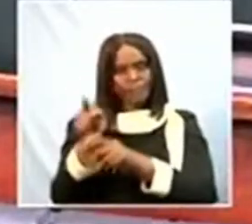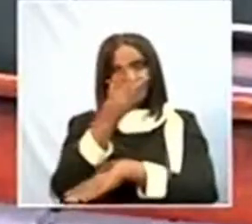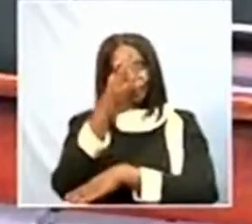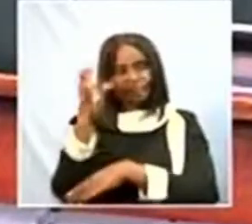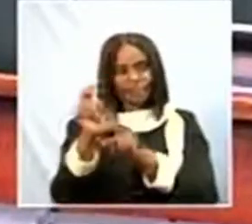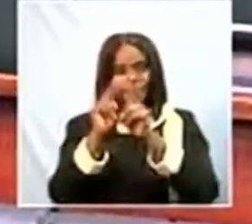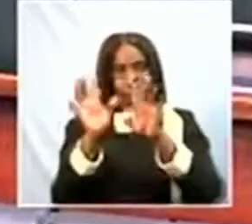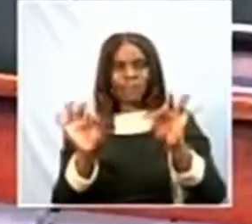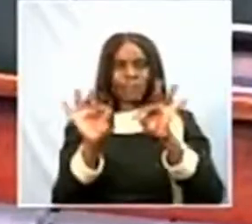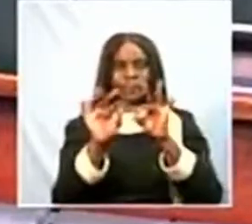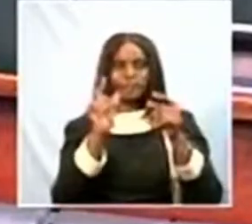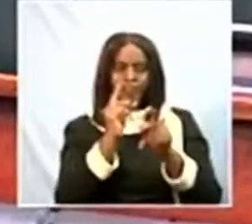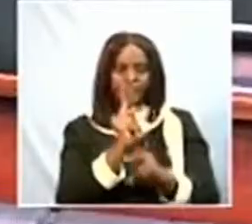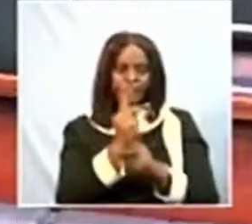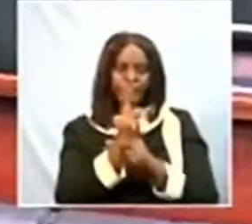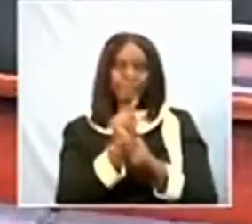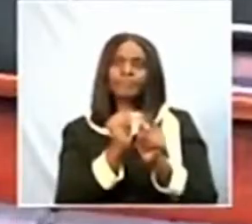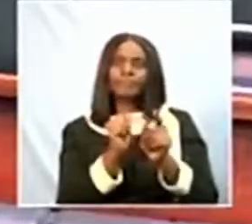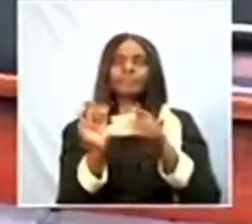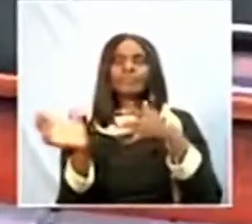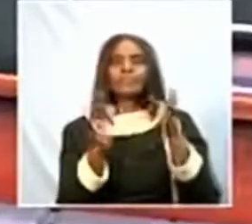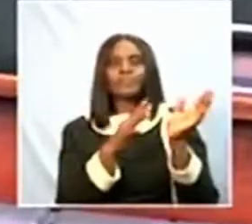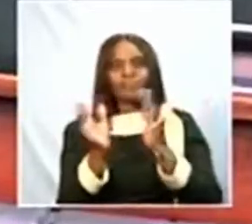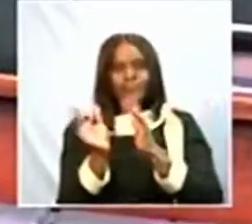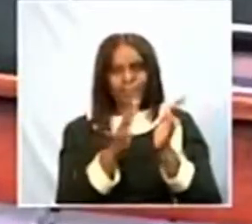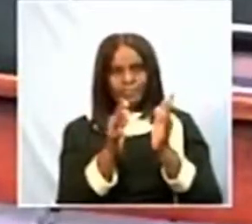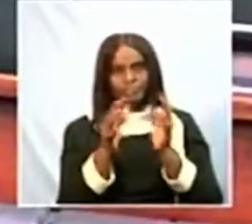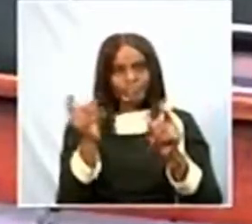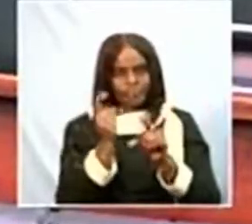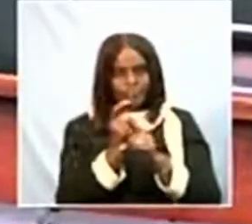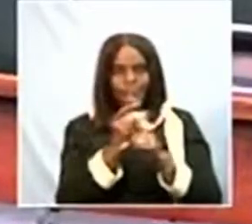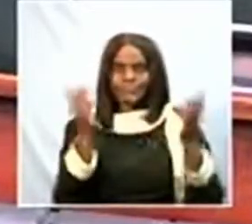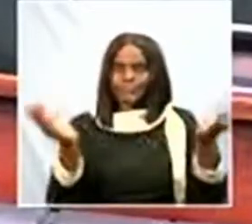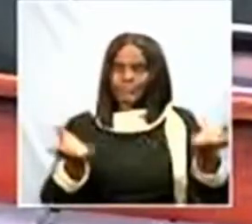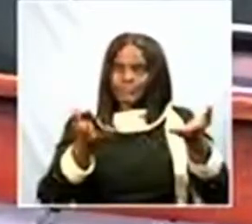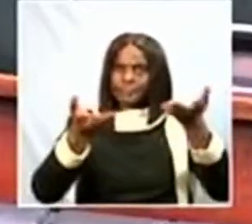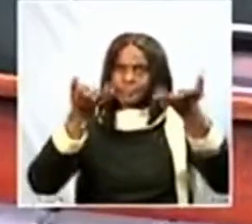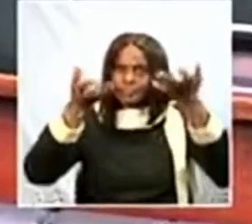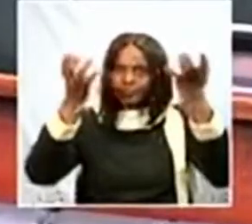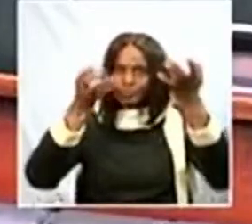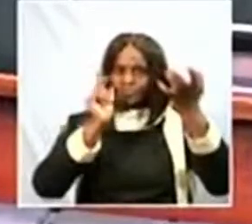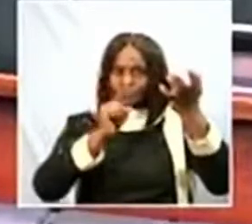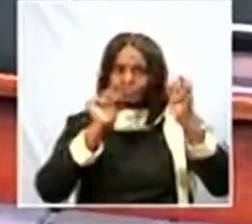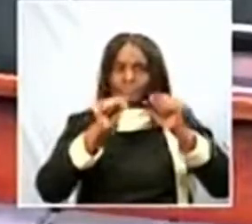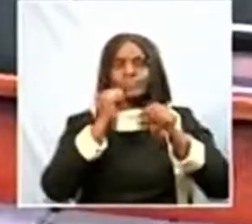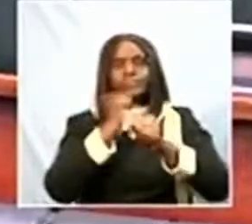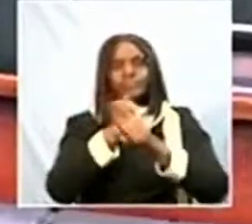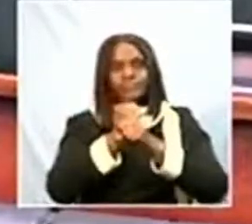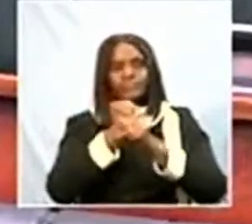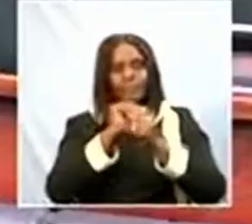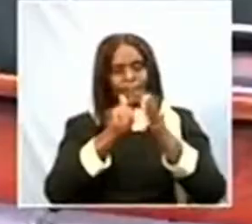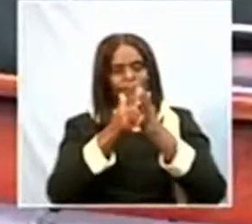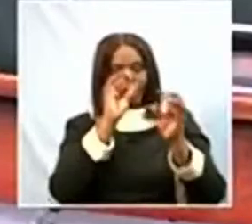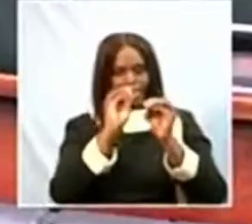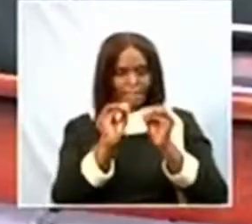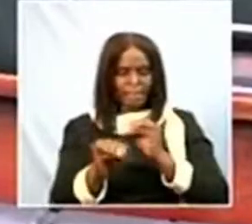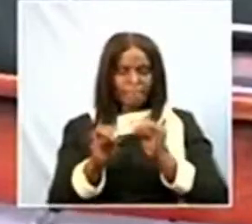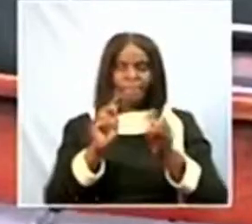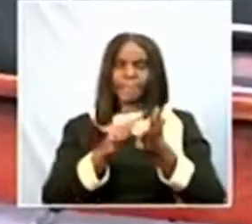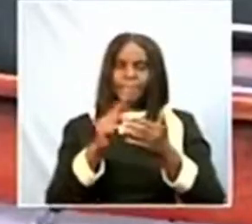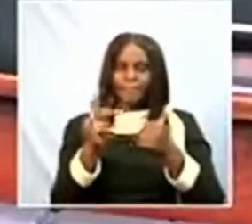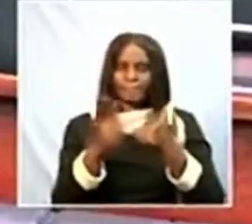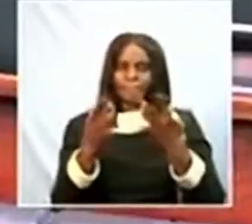in absorbing carbon dioxide from the atmosphere. This can be done by launching tree planting